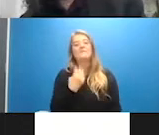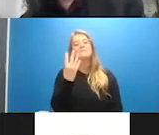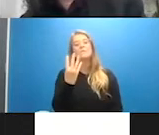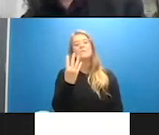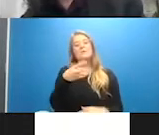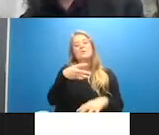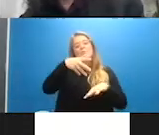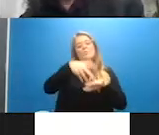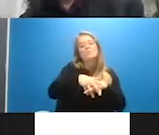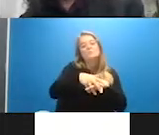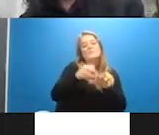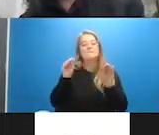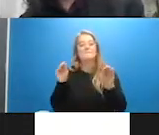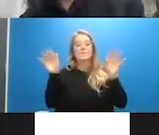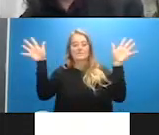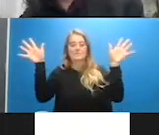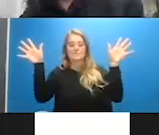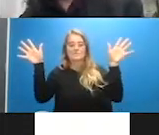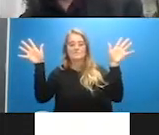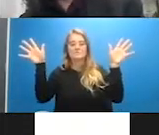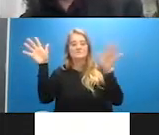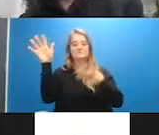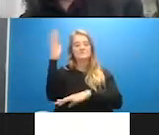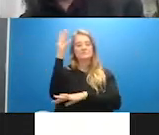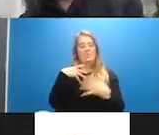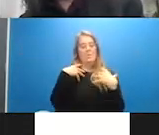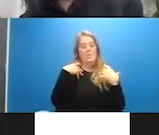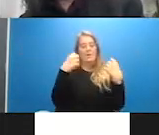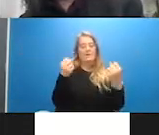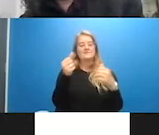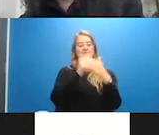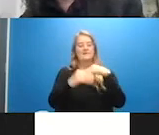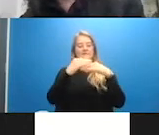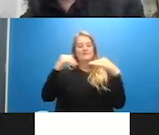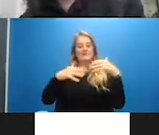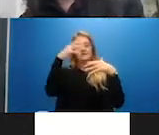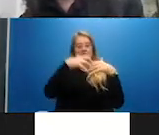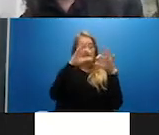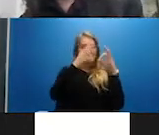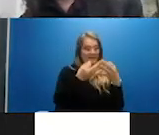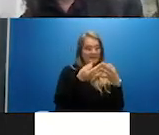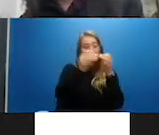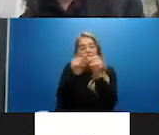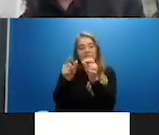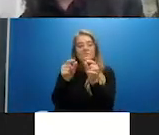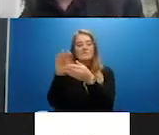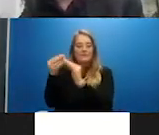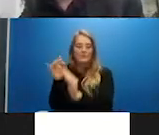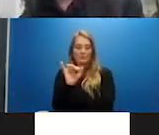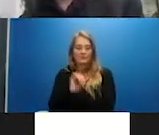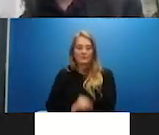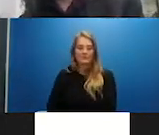roots and branches of wellness in the Indigenous families, individuals, and communities with whom I work.